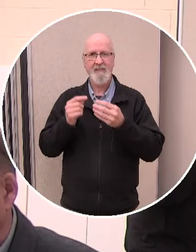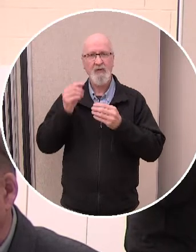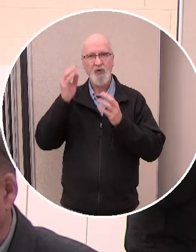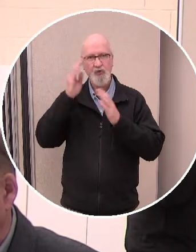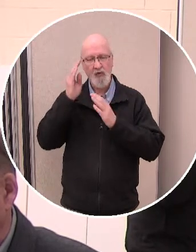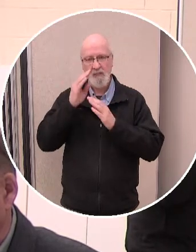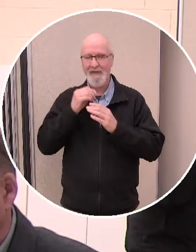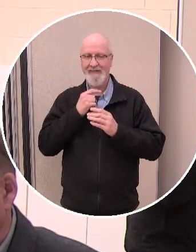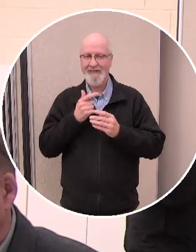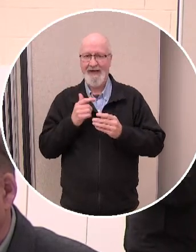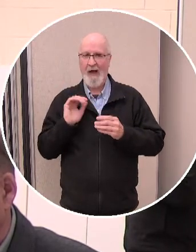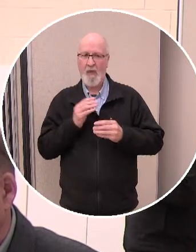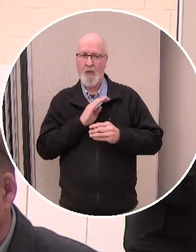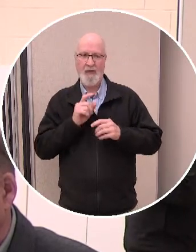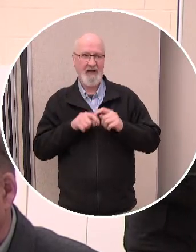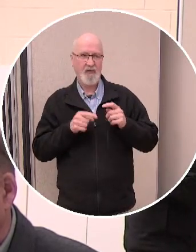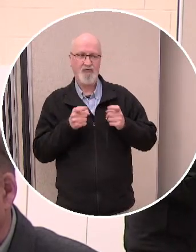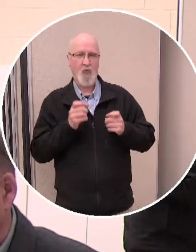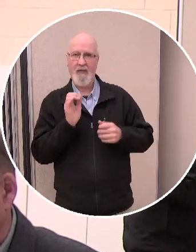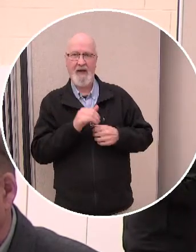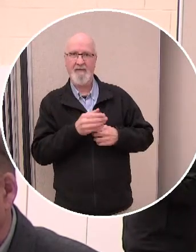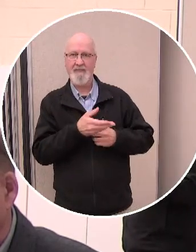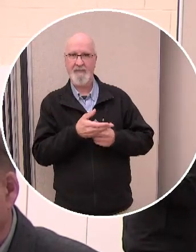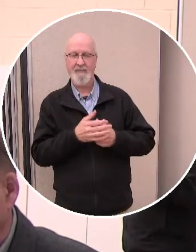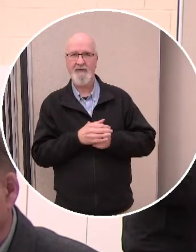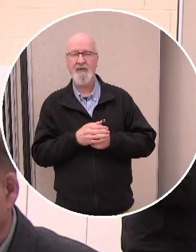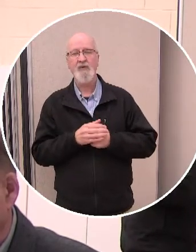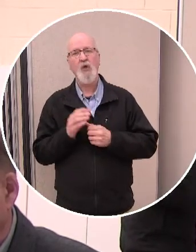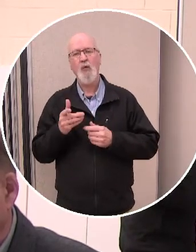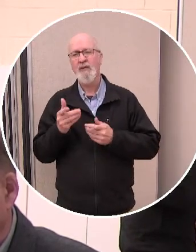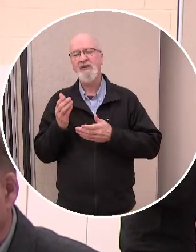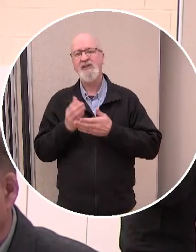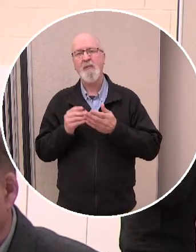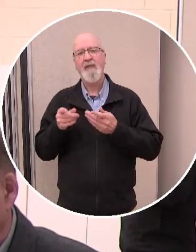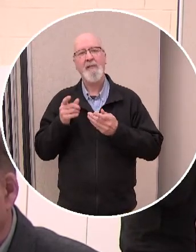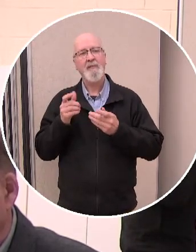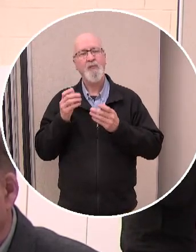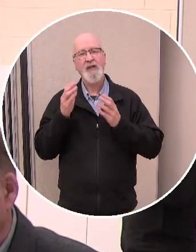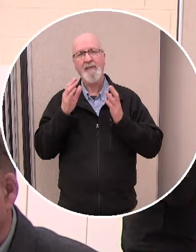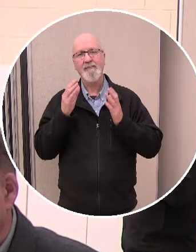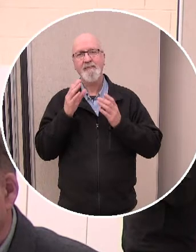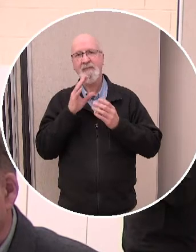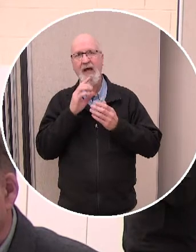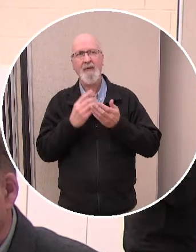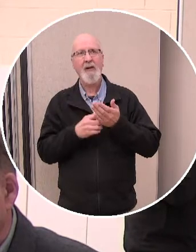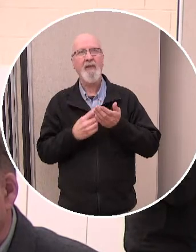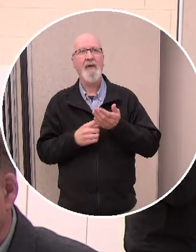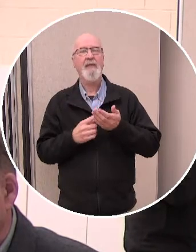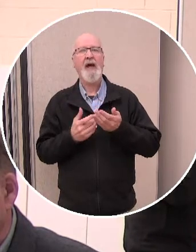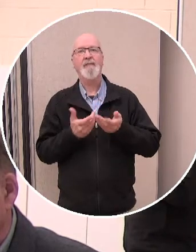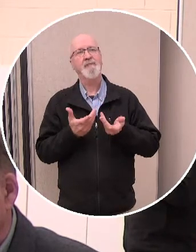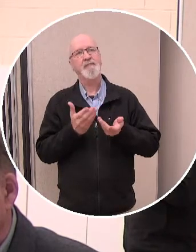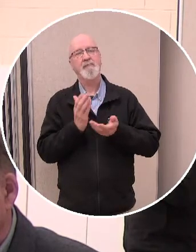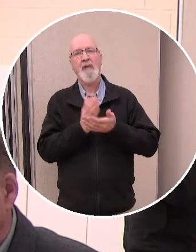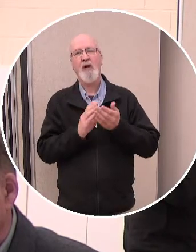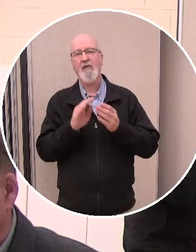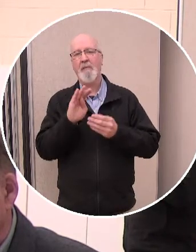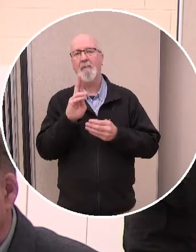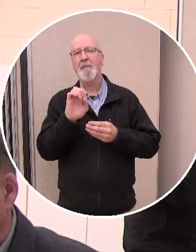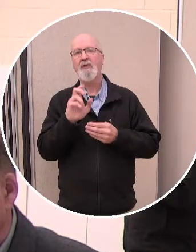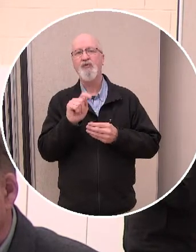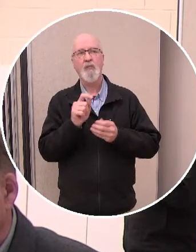board's control. Mr. Hall suggested that the items could be addressed and requested as part of the budget